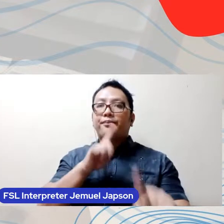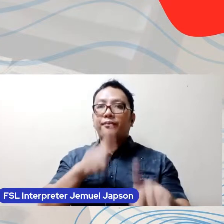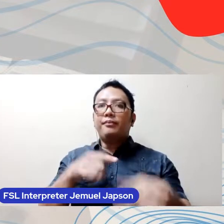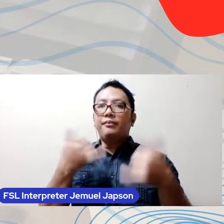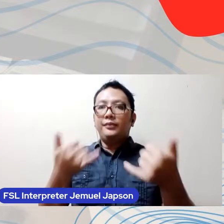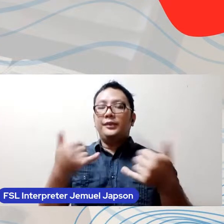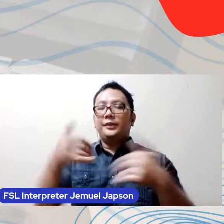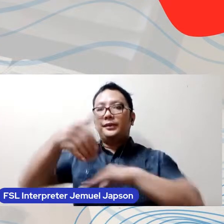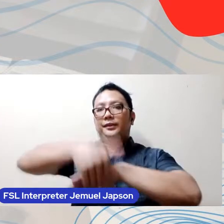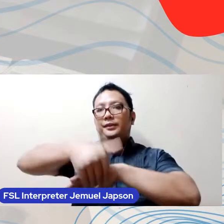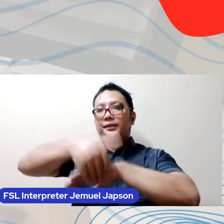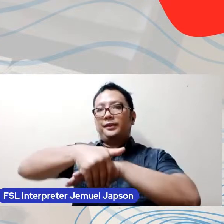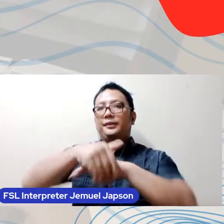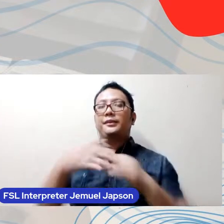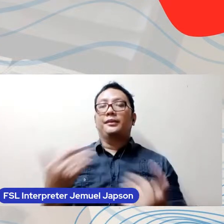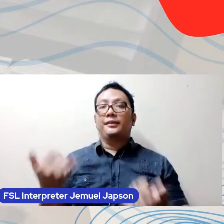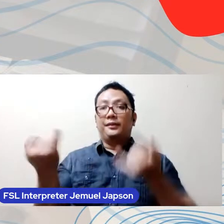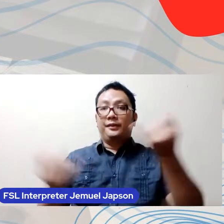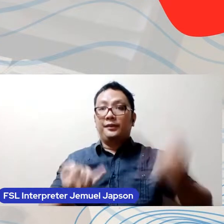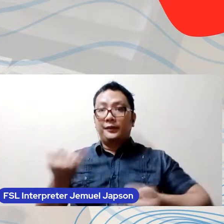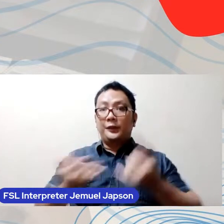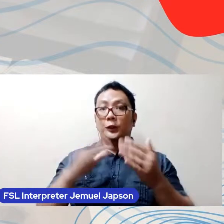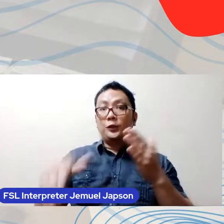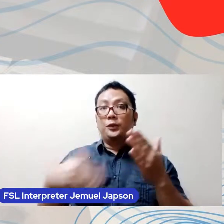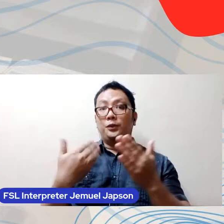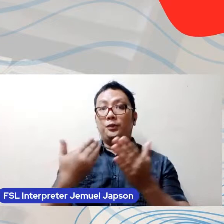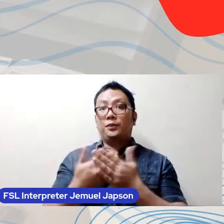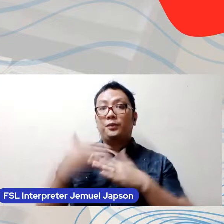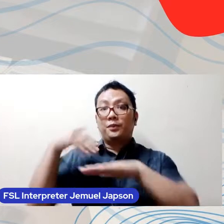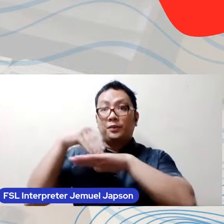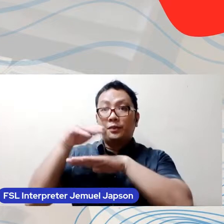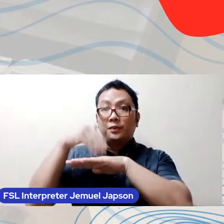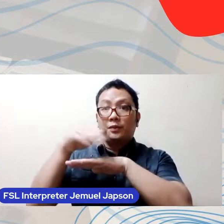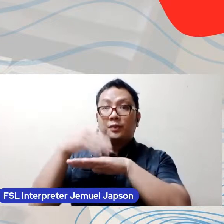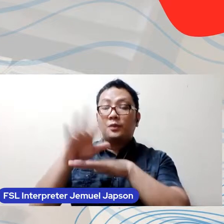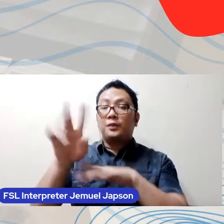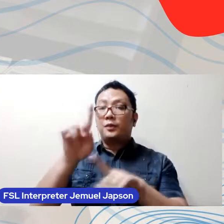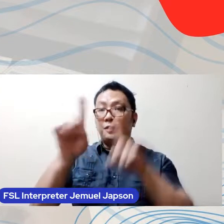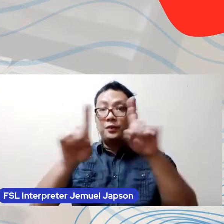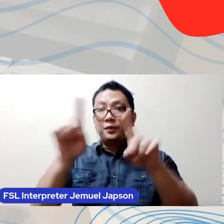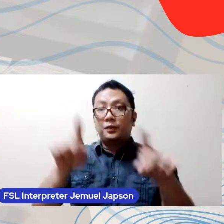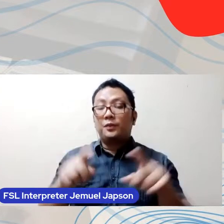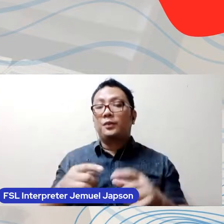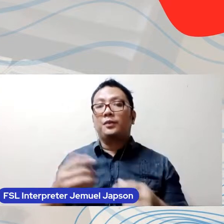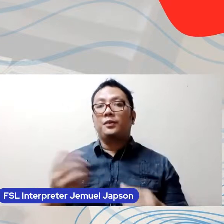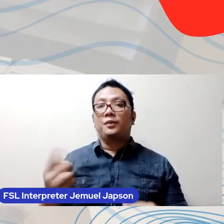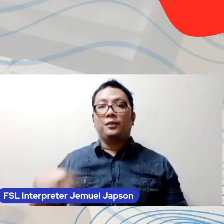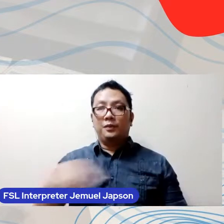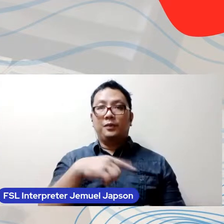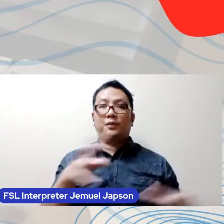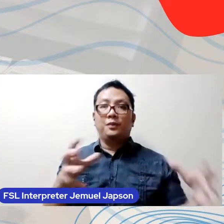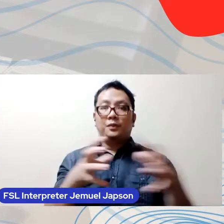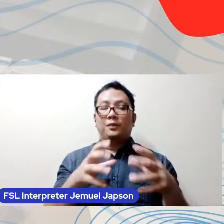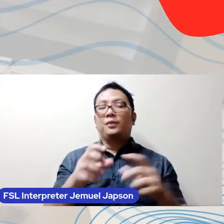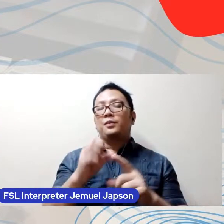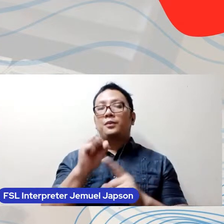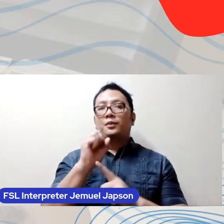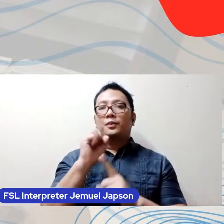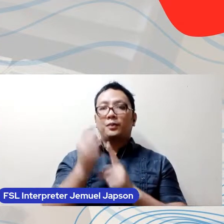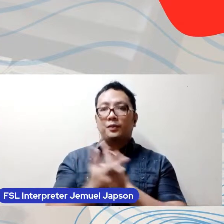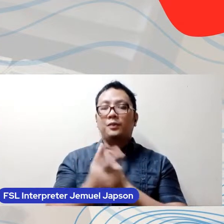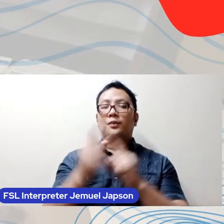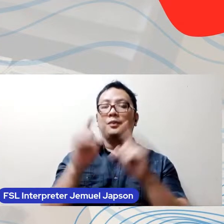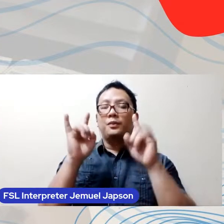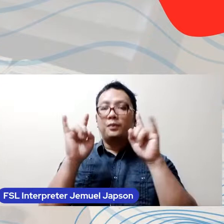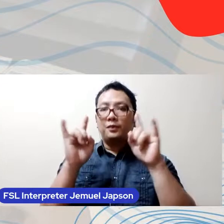tonight. Inaanyayahan po namin kayo na mag-send ng inyong mga katanungan sa aming mga social media accounts on Facebook, on